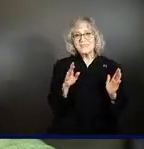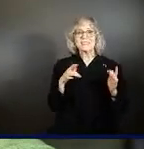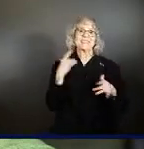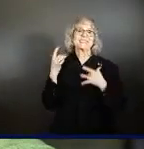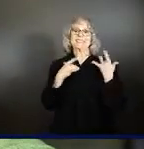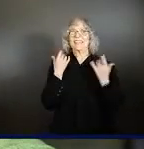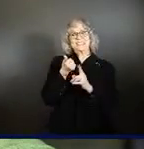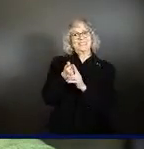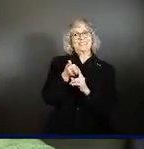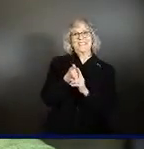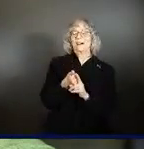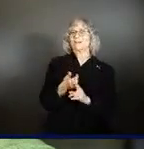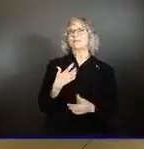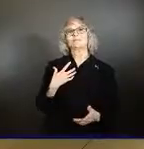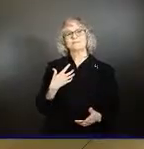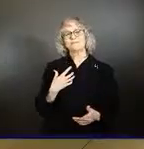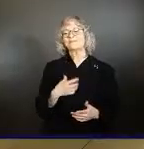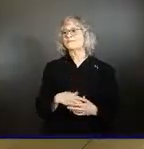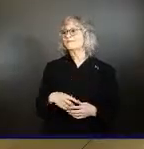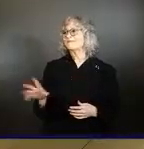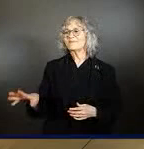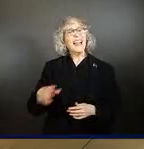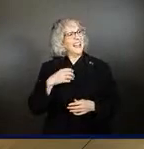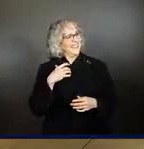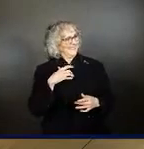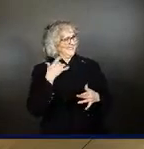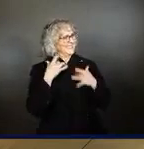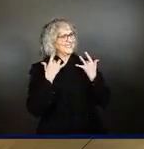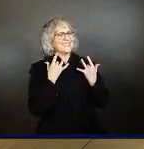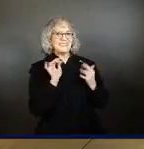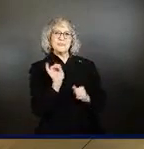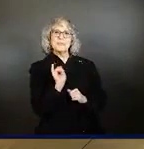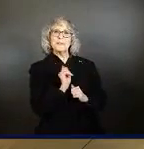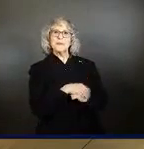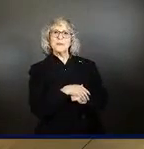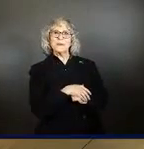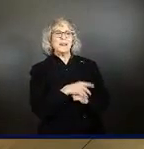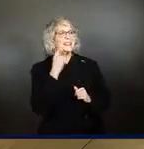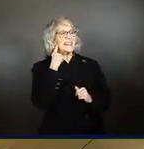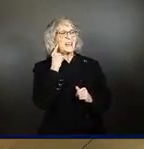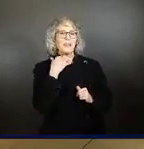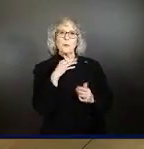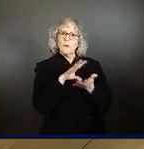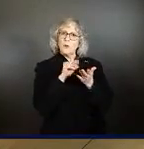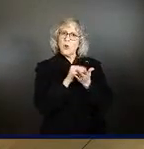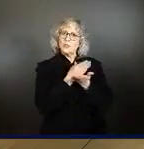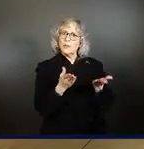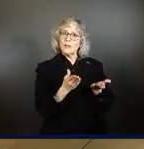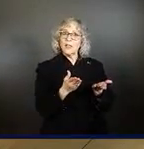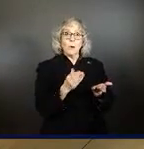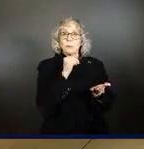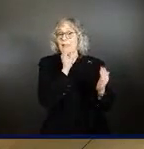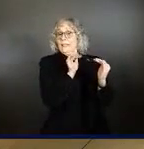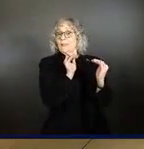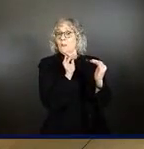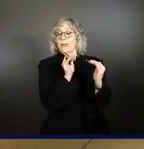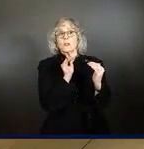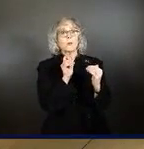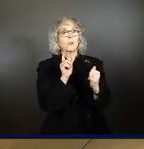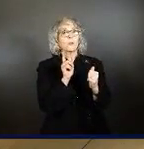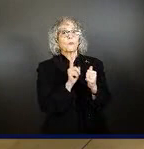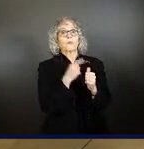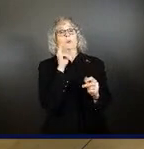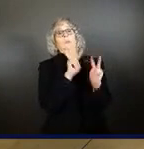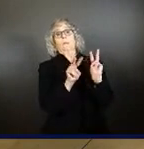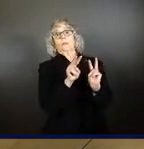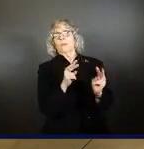own. It's a very, very exciting system. It is exciting, too, to just hear that we have learned something that we didn't expect in just the first